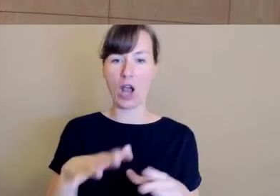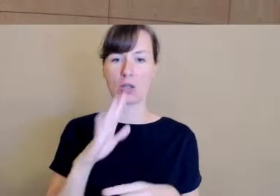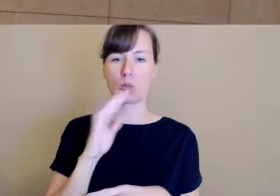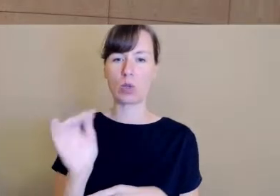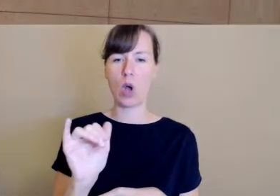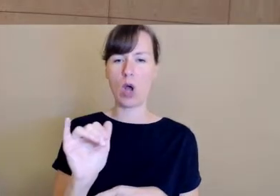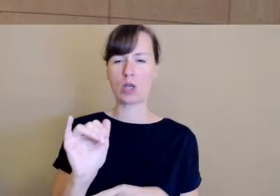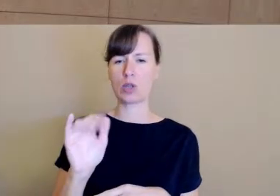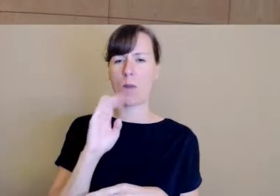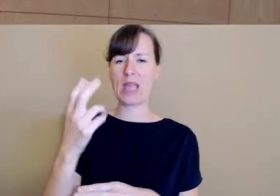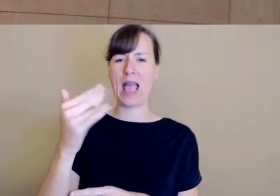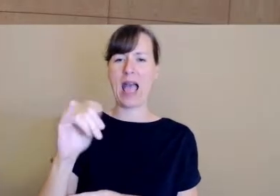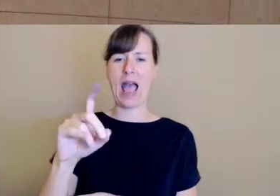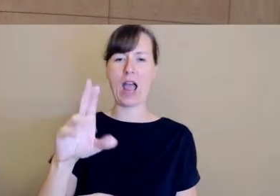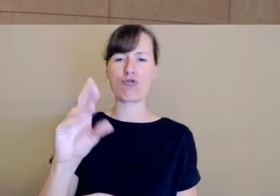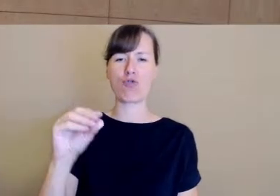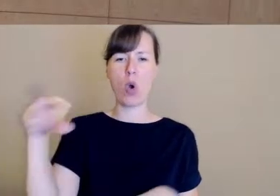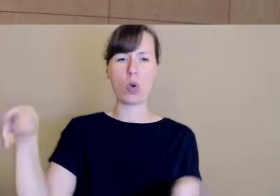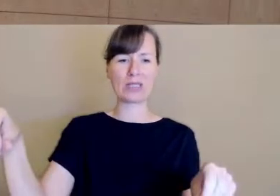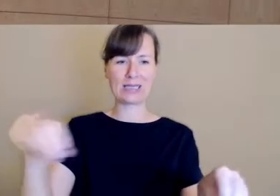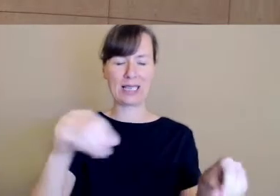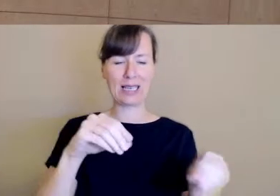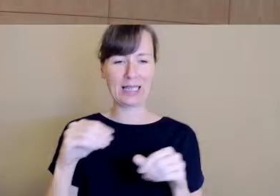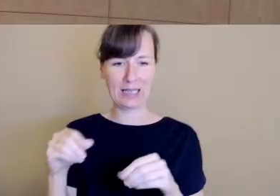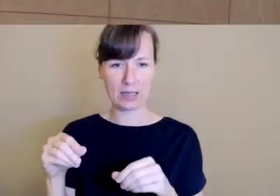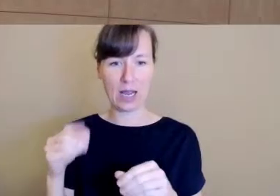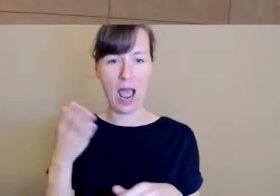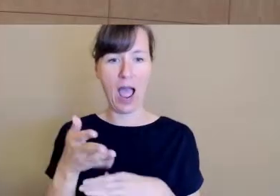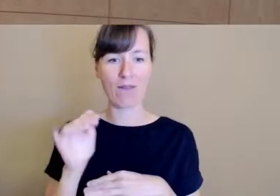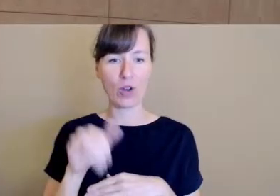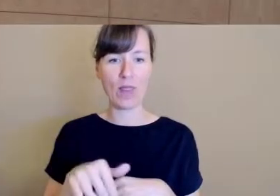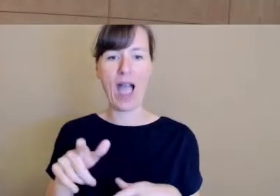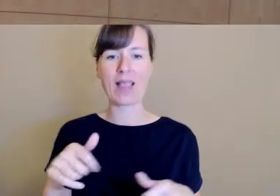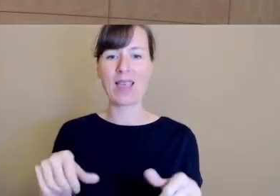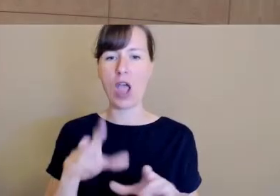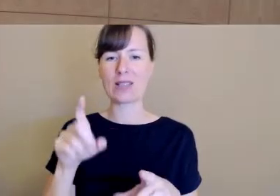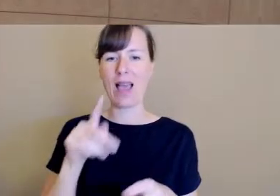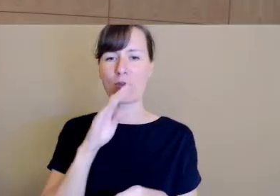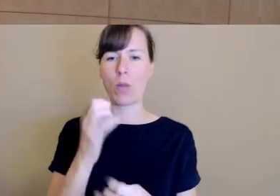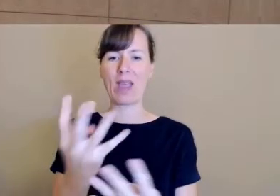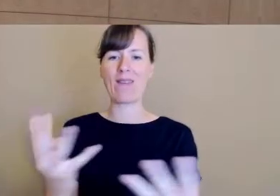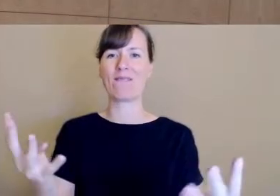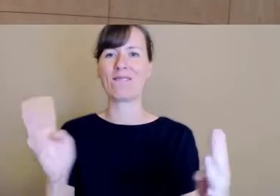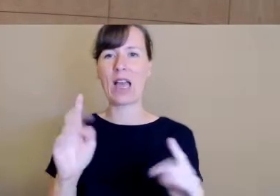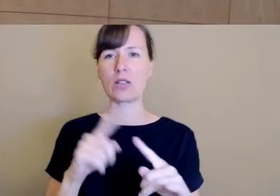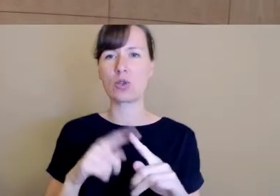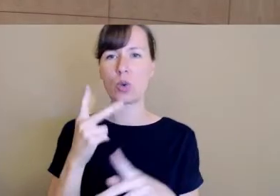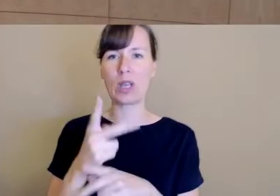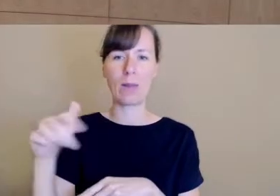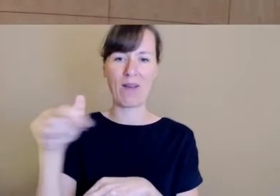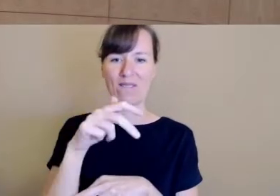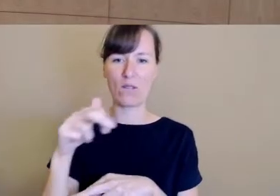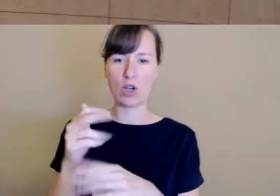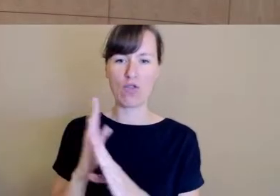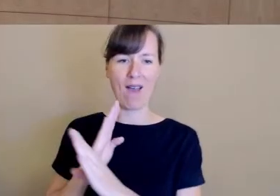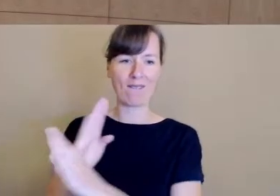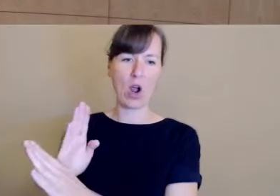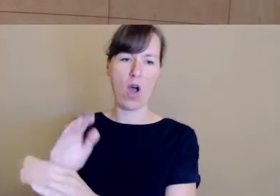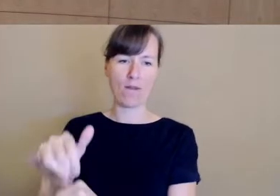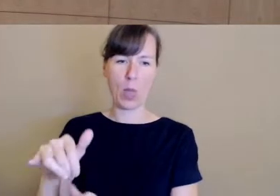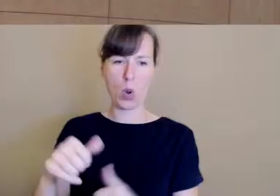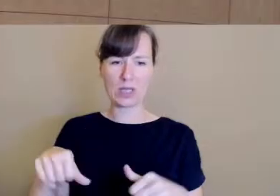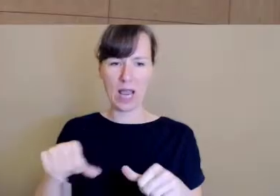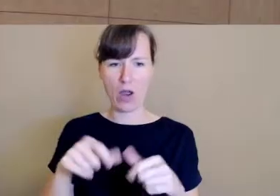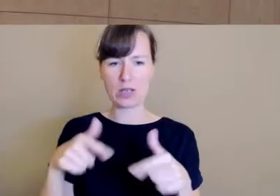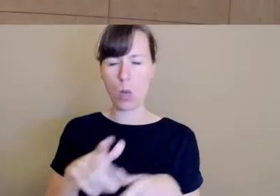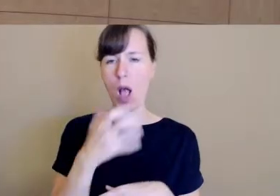grass germinates and grows. The fence that will be placed around this area is a plastic safety